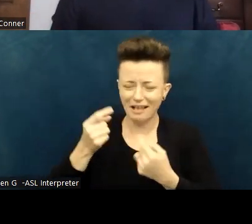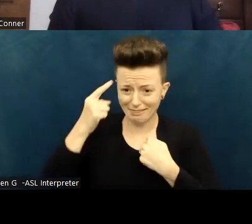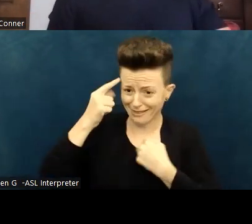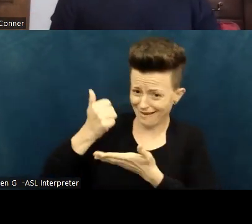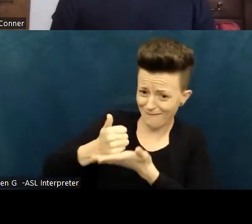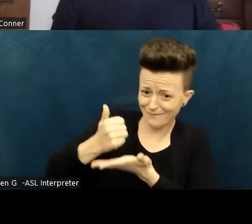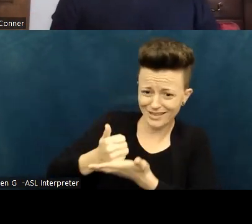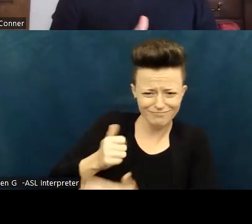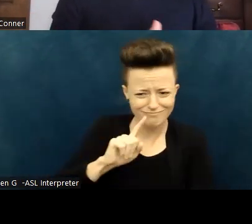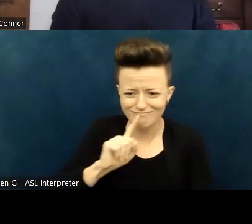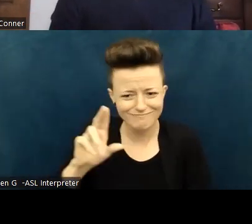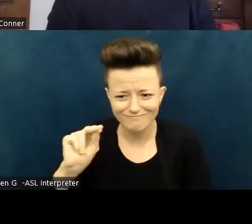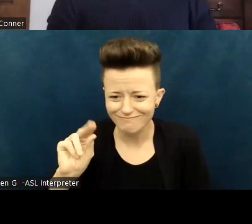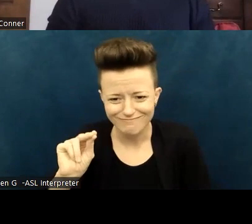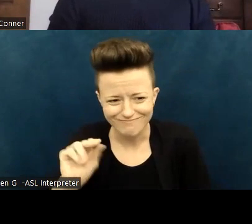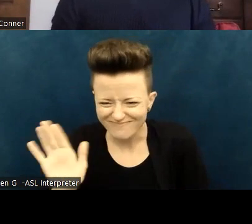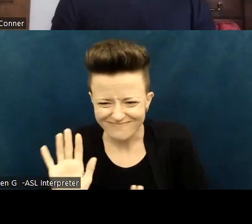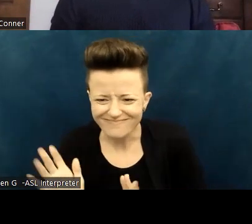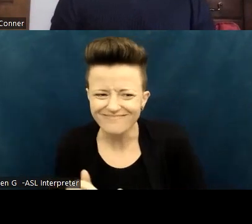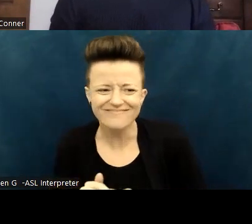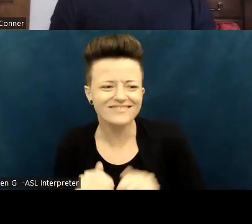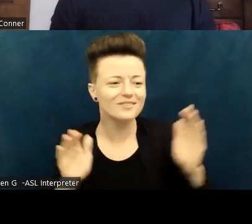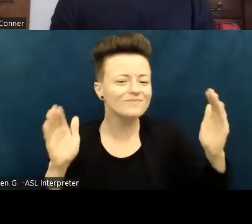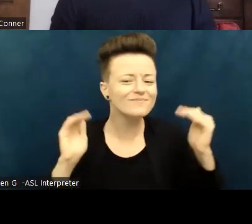The stranger, that's people without a place.